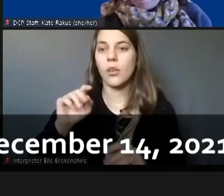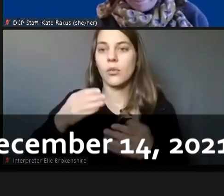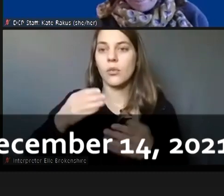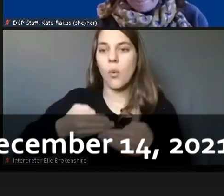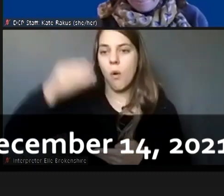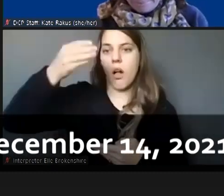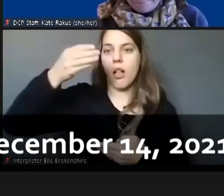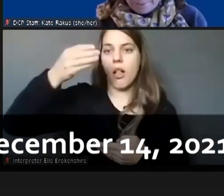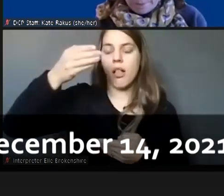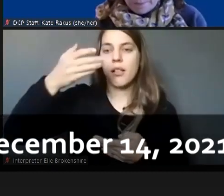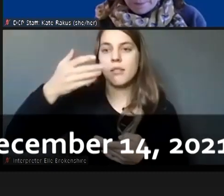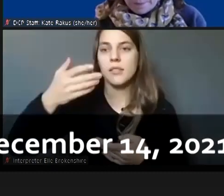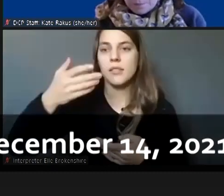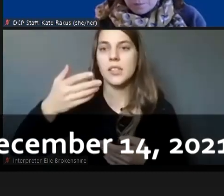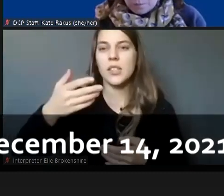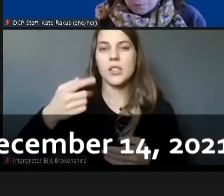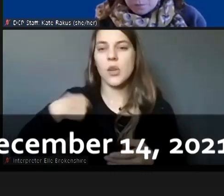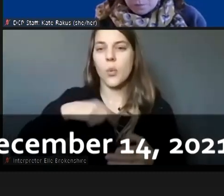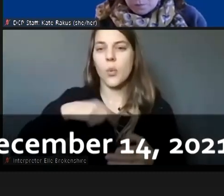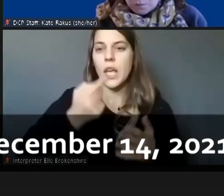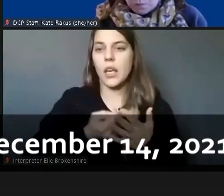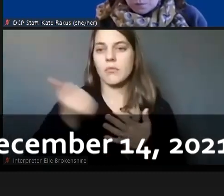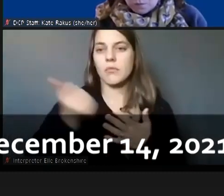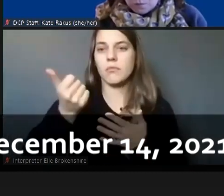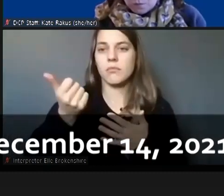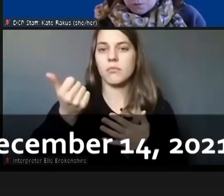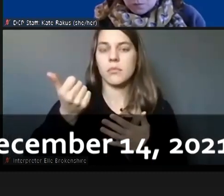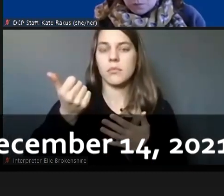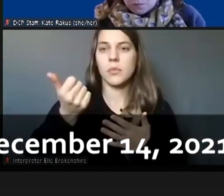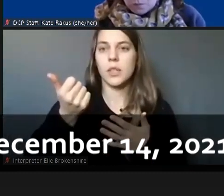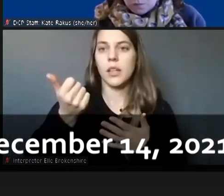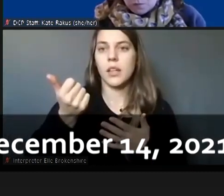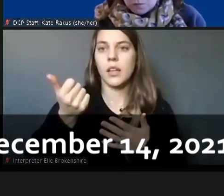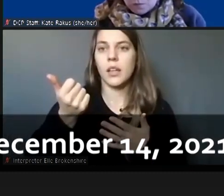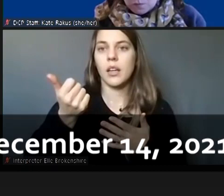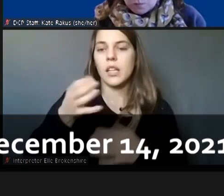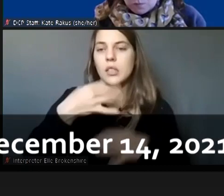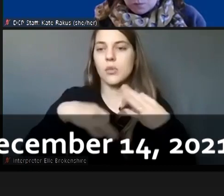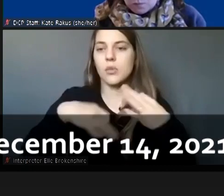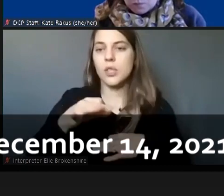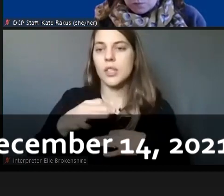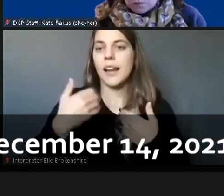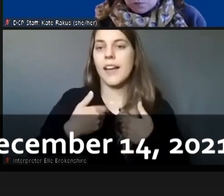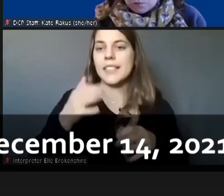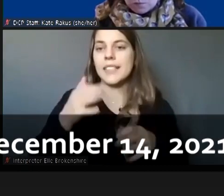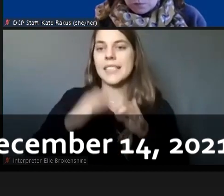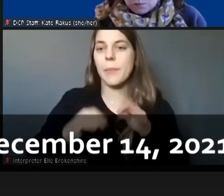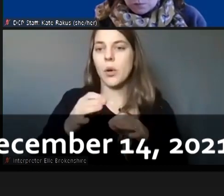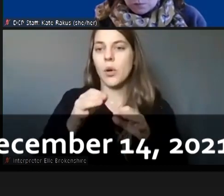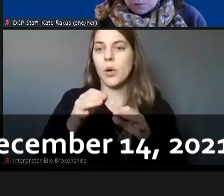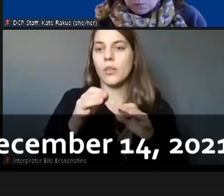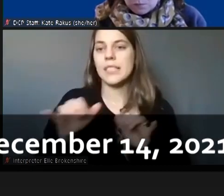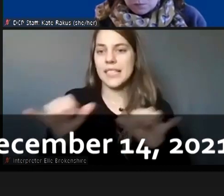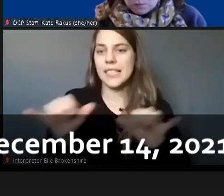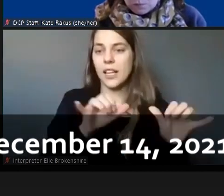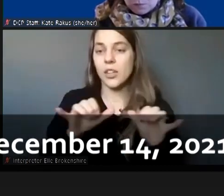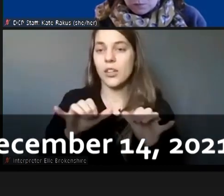We sort of took it out of the realm of setbacks and just created a simple standard. Fences can be as